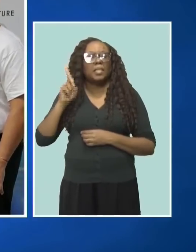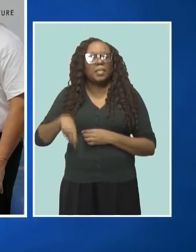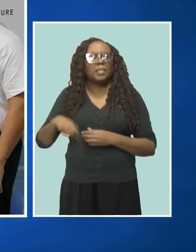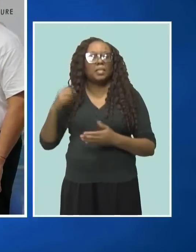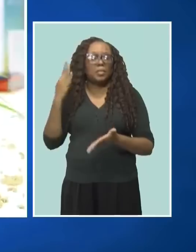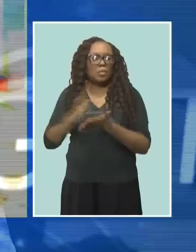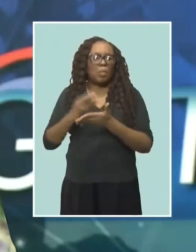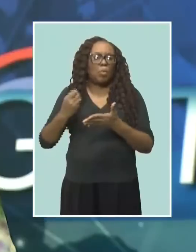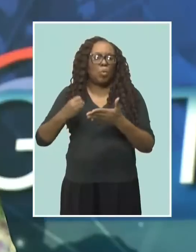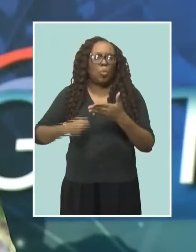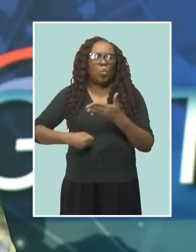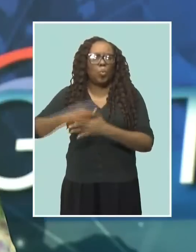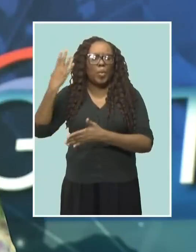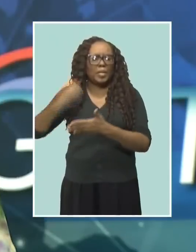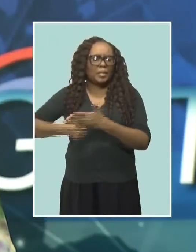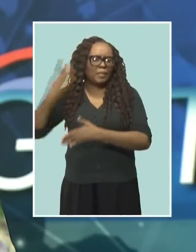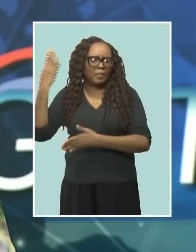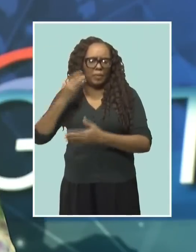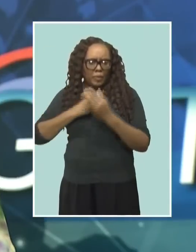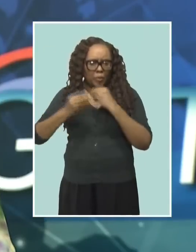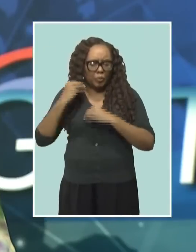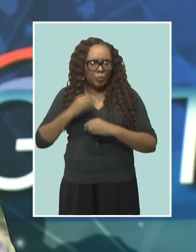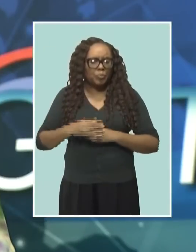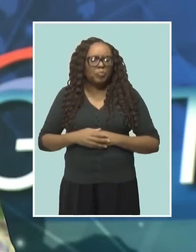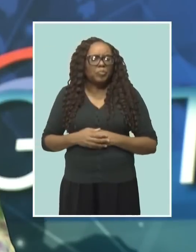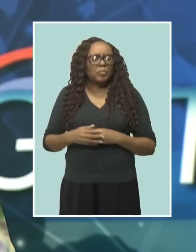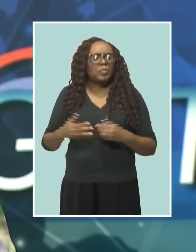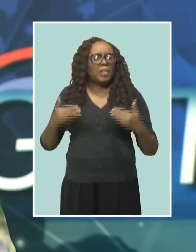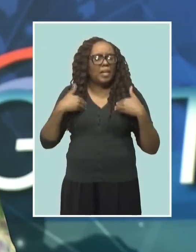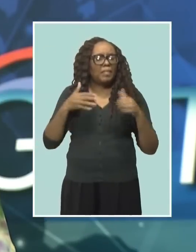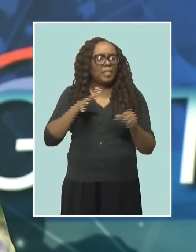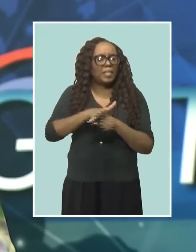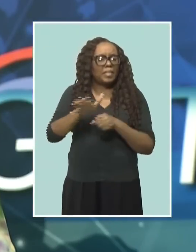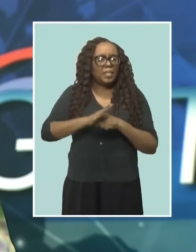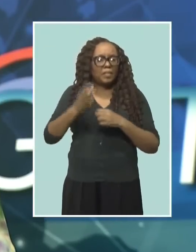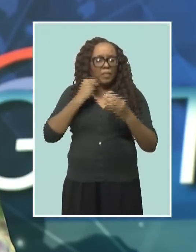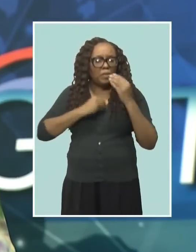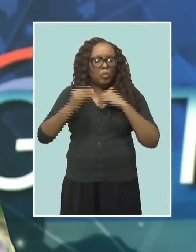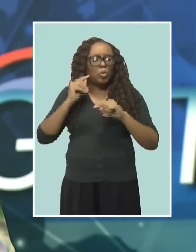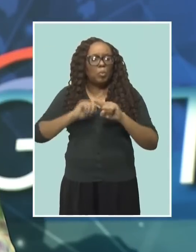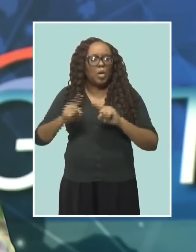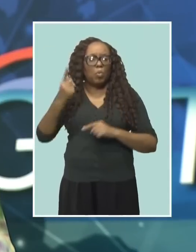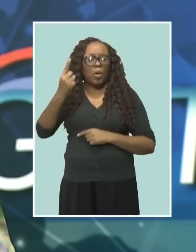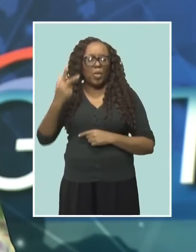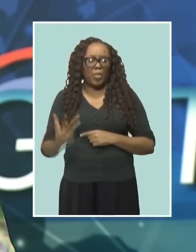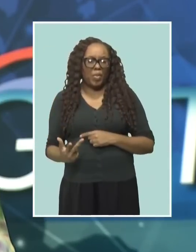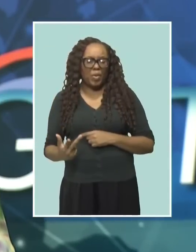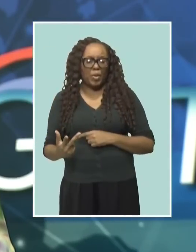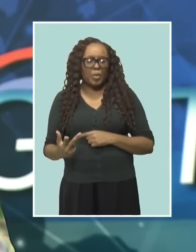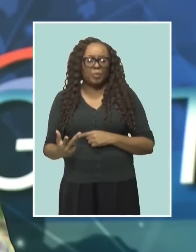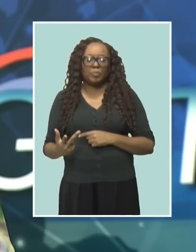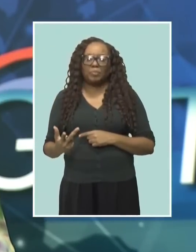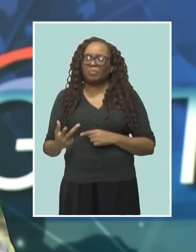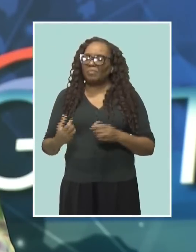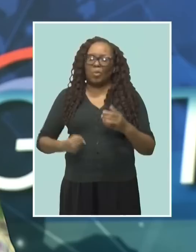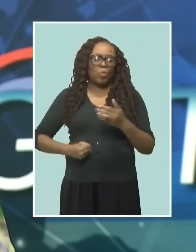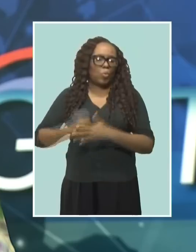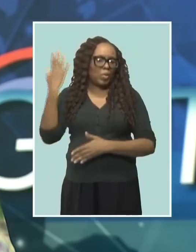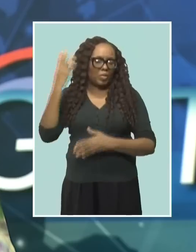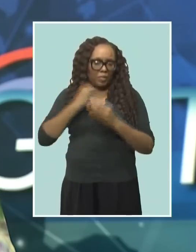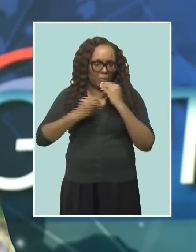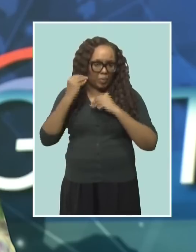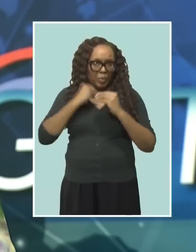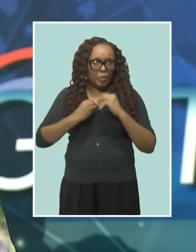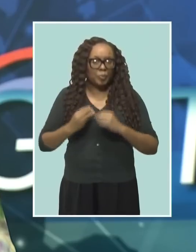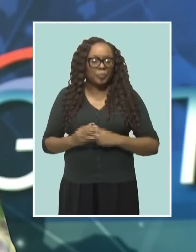He says while enough food is produced to cover the world's population, almost a third of it is lost or wasted.